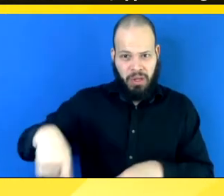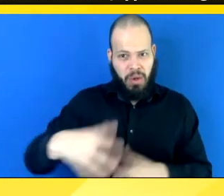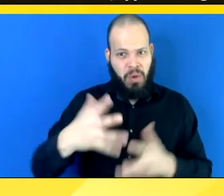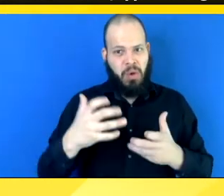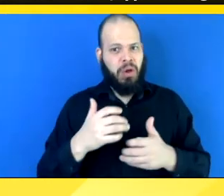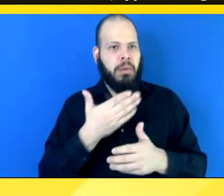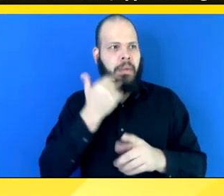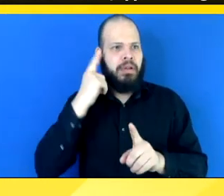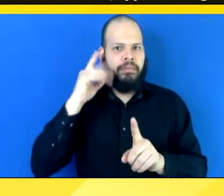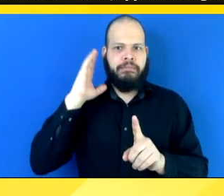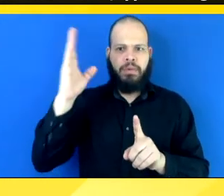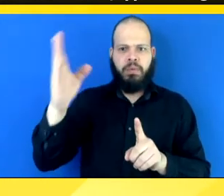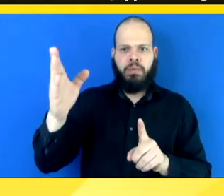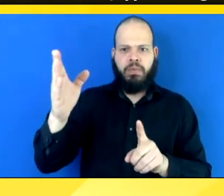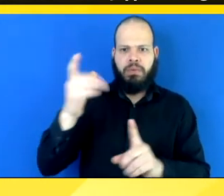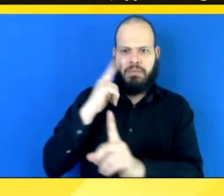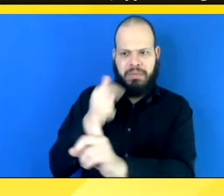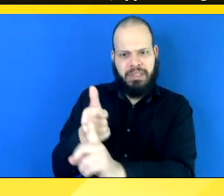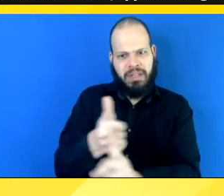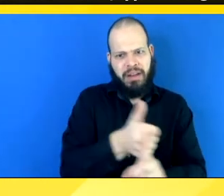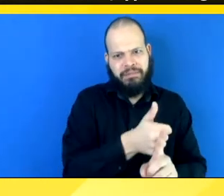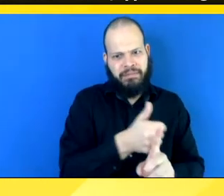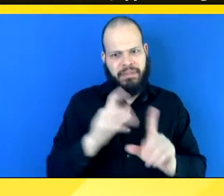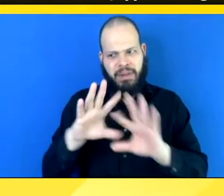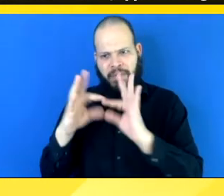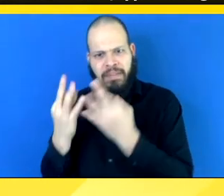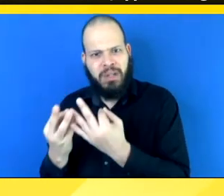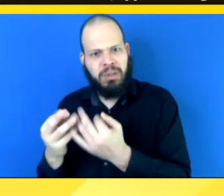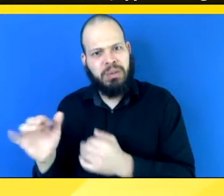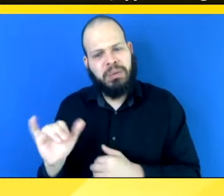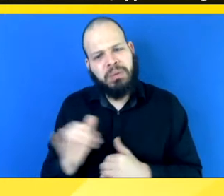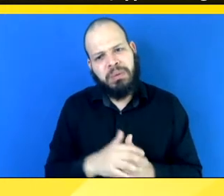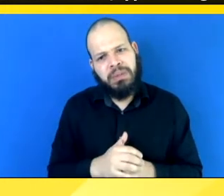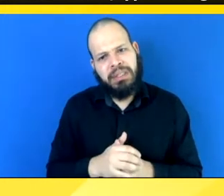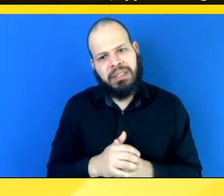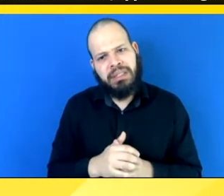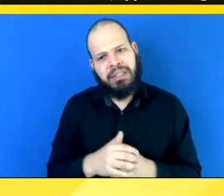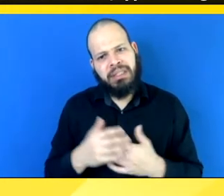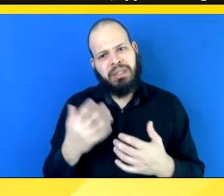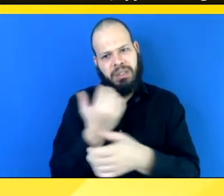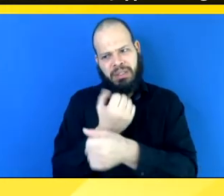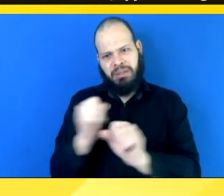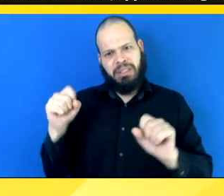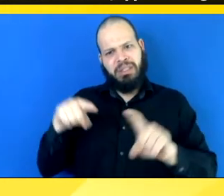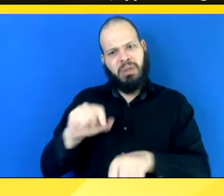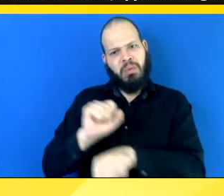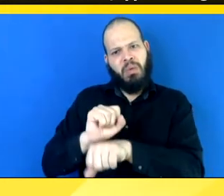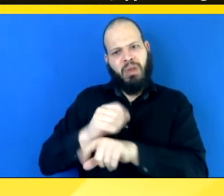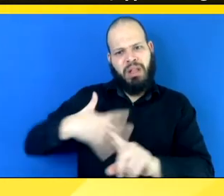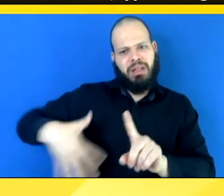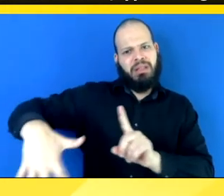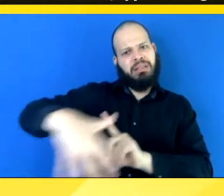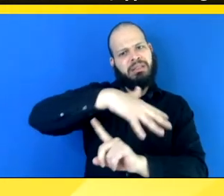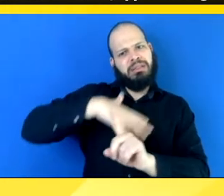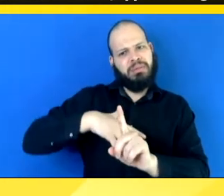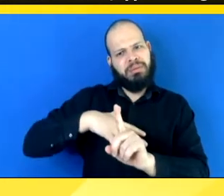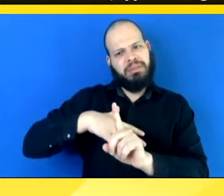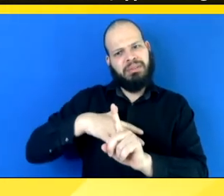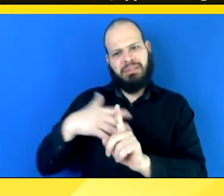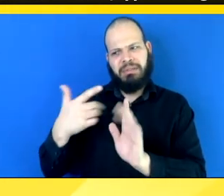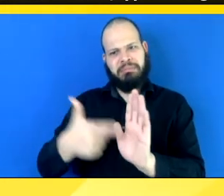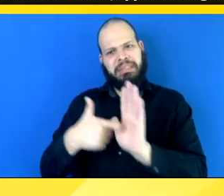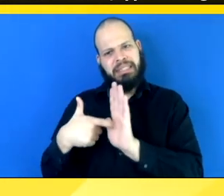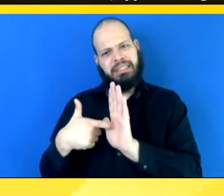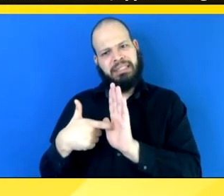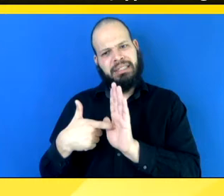insisting on a better, safer working place, demanding, fighting for dignity and respect, fighting